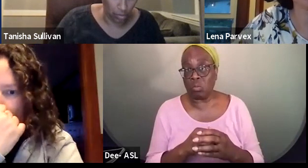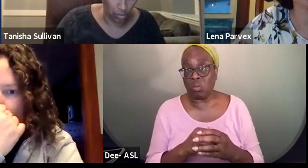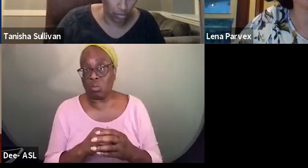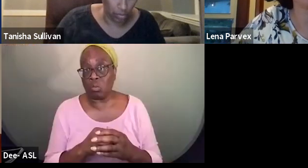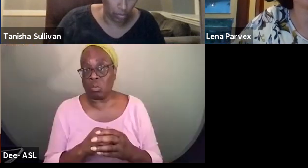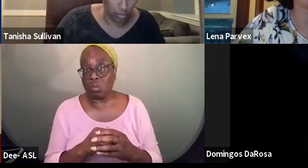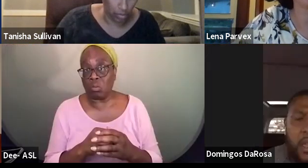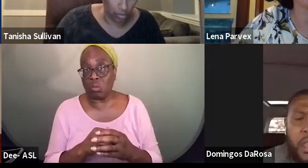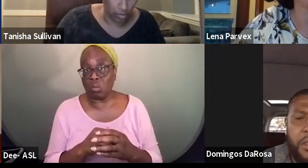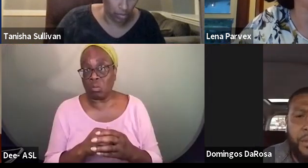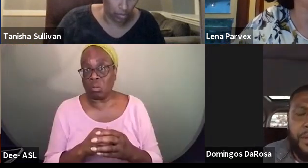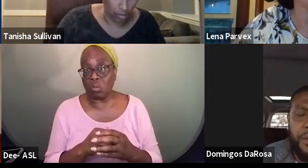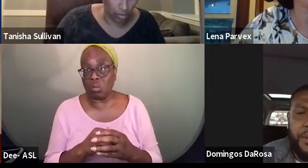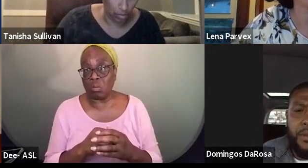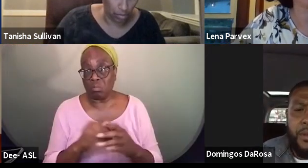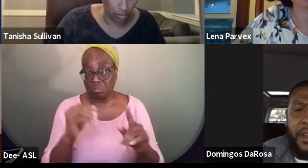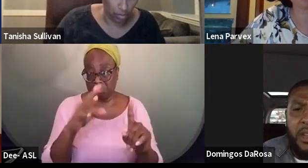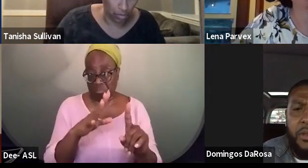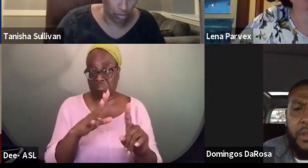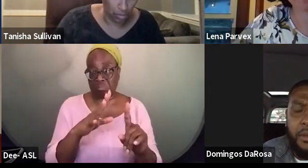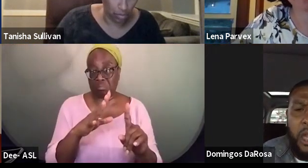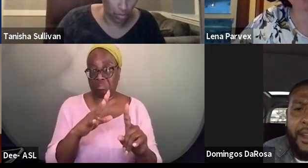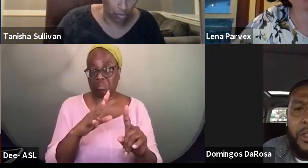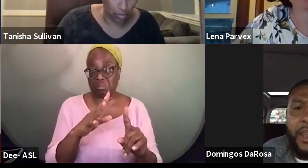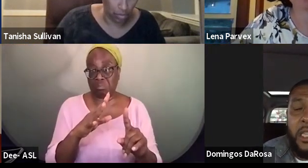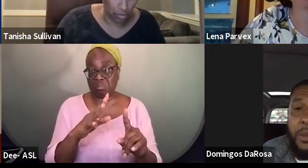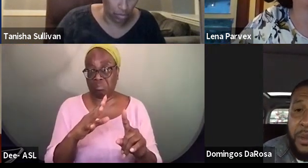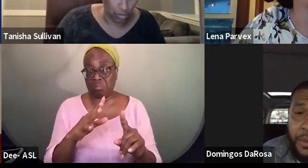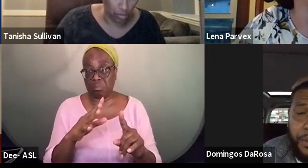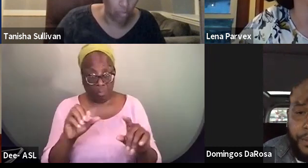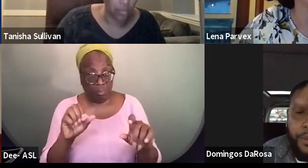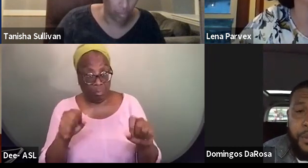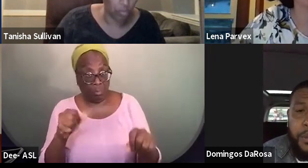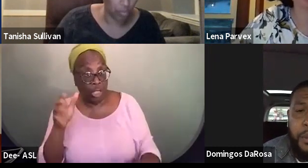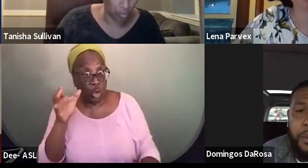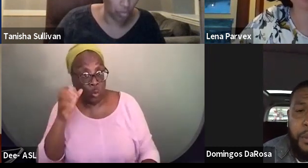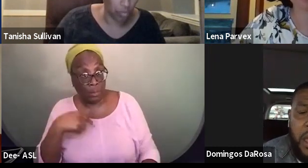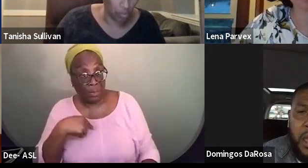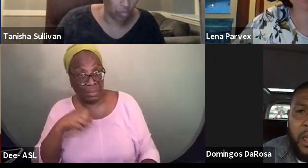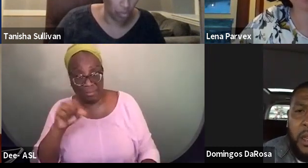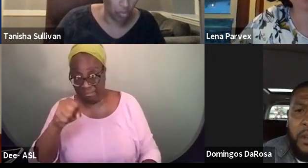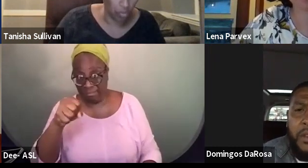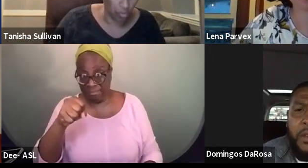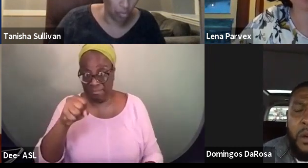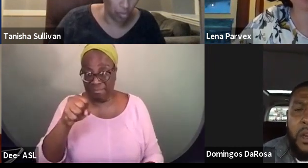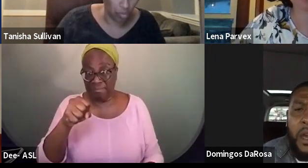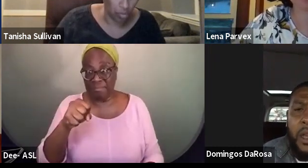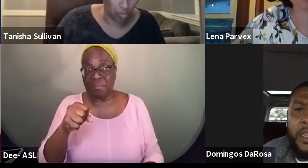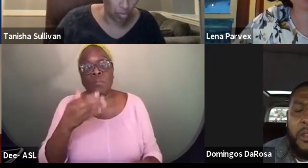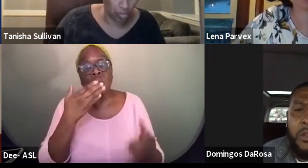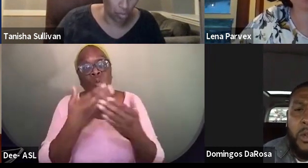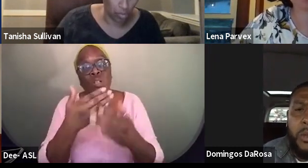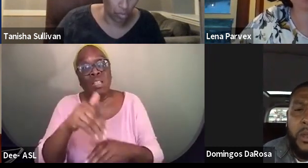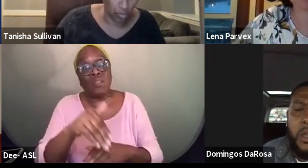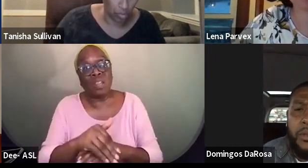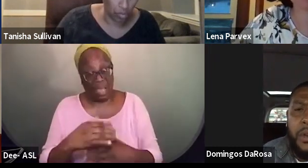Please unmute yourself and turn on your camera. Thank you. Good evening. Can you guys hear me? Yes, we can hear you. Good evening, everyone. I'd